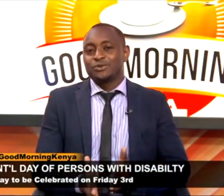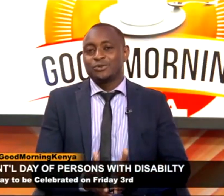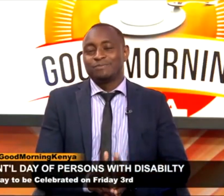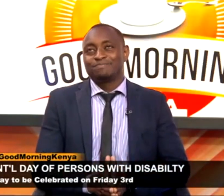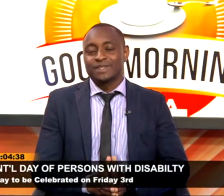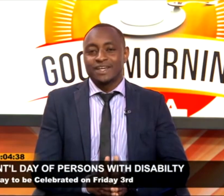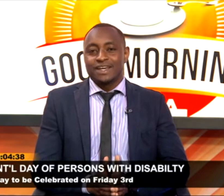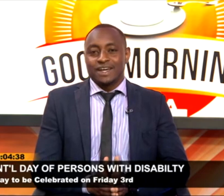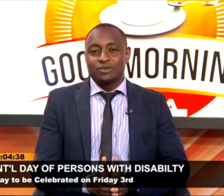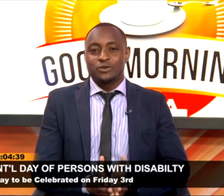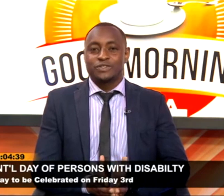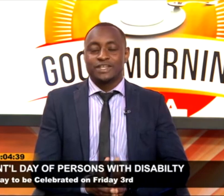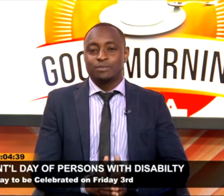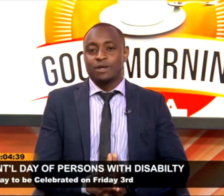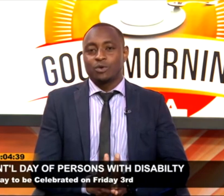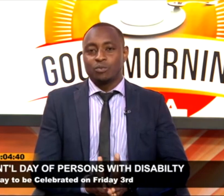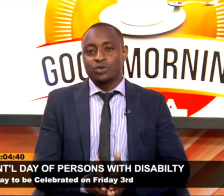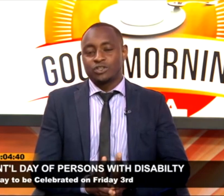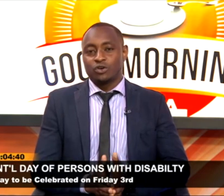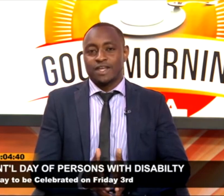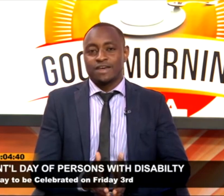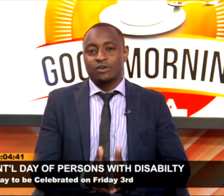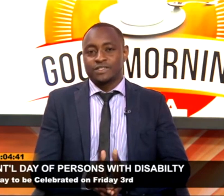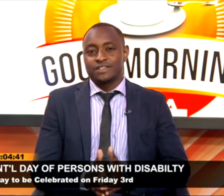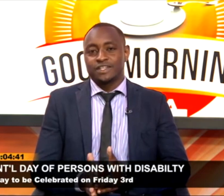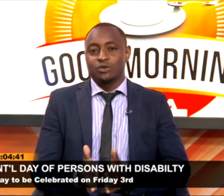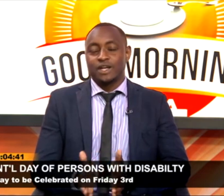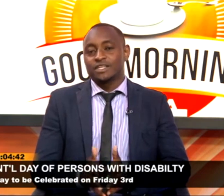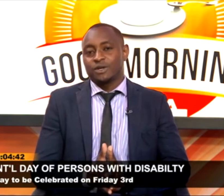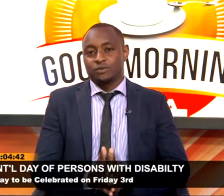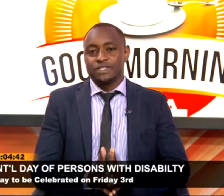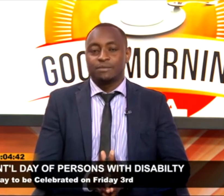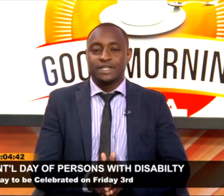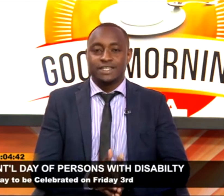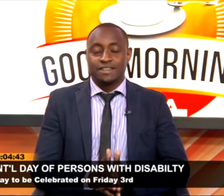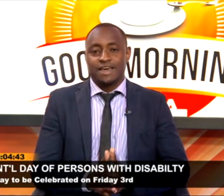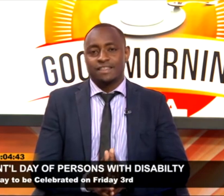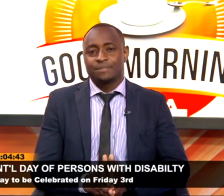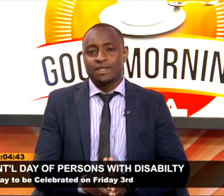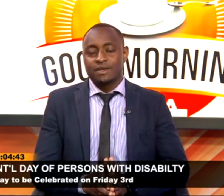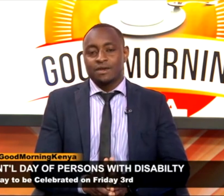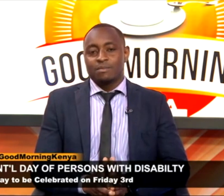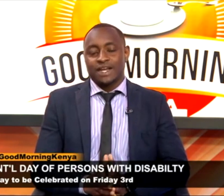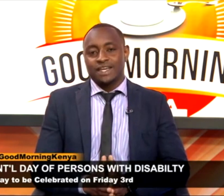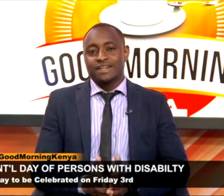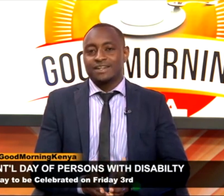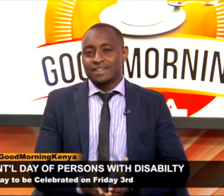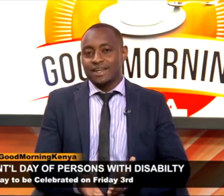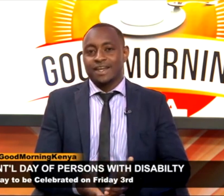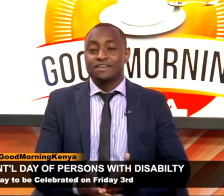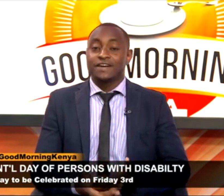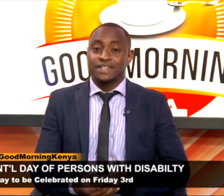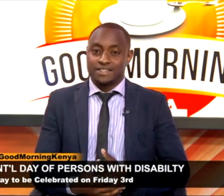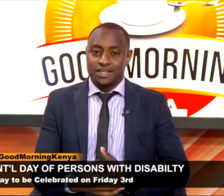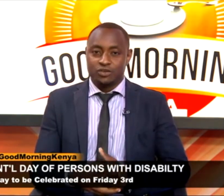we tend to, I don't want to say promote or rather concentrate in one aspect of disability than the other, but again,